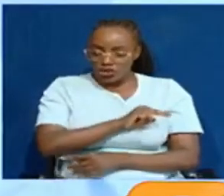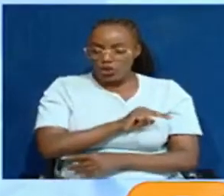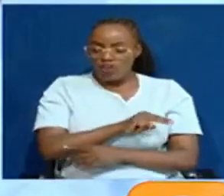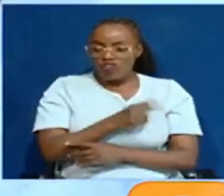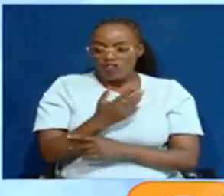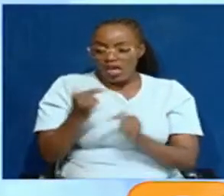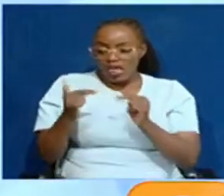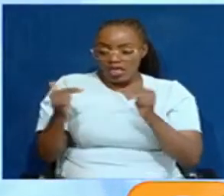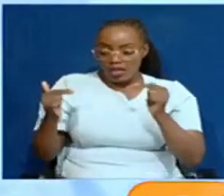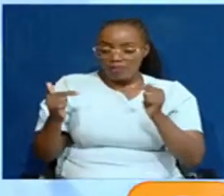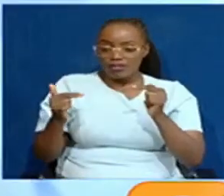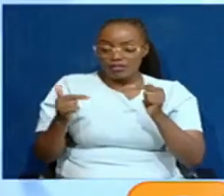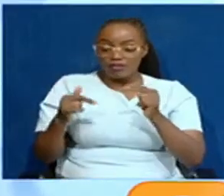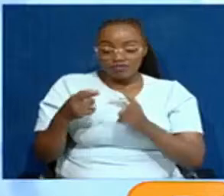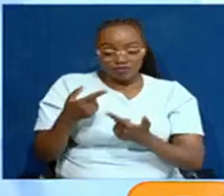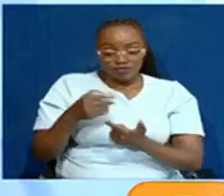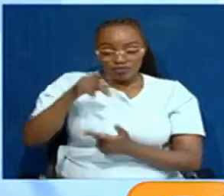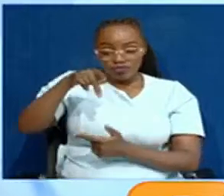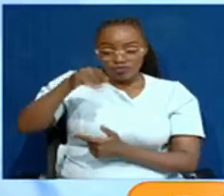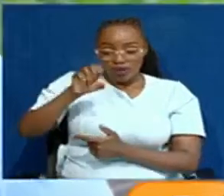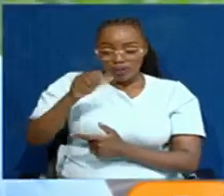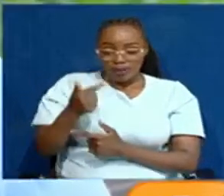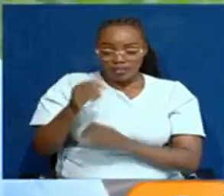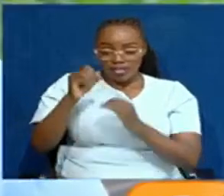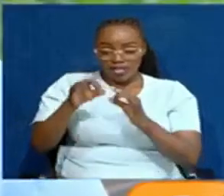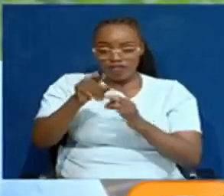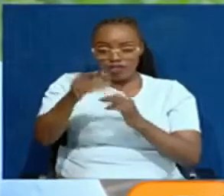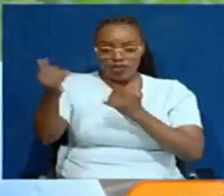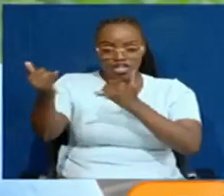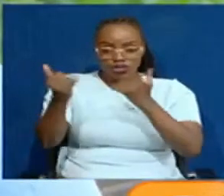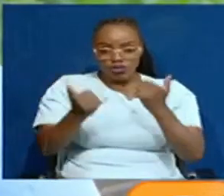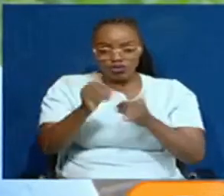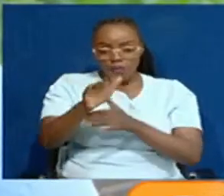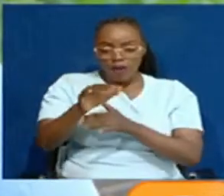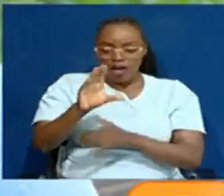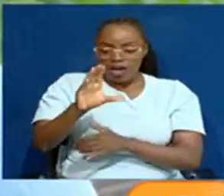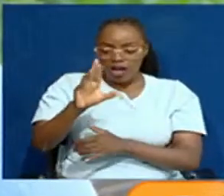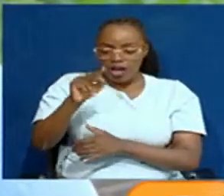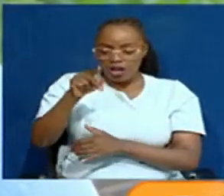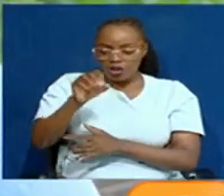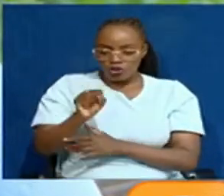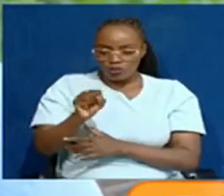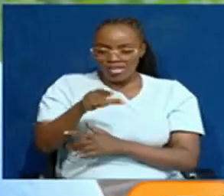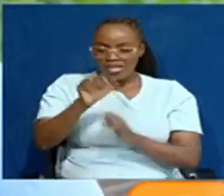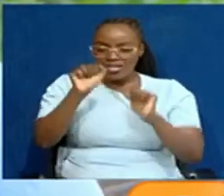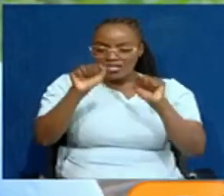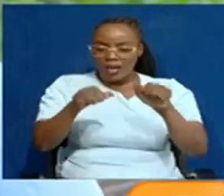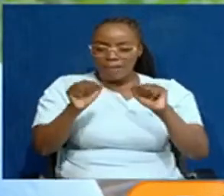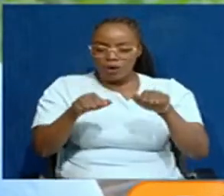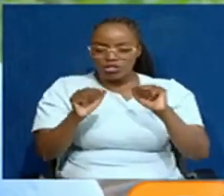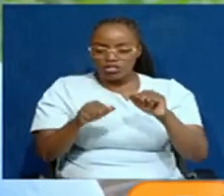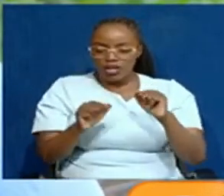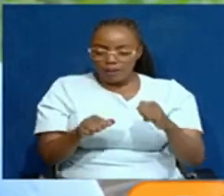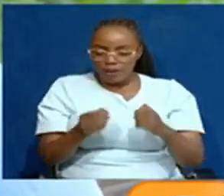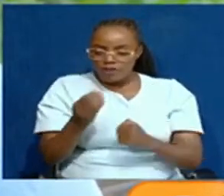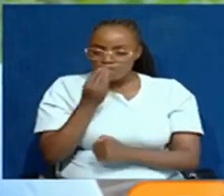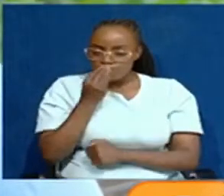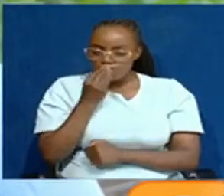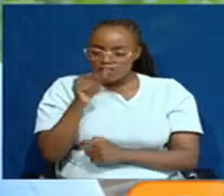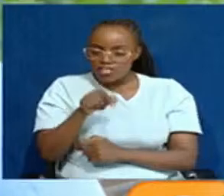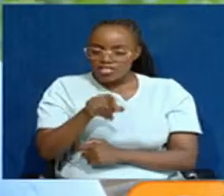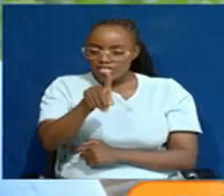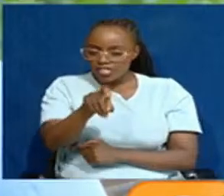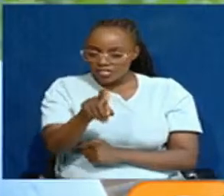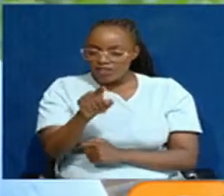these are natural enemies to pests. So if you introduce them to your crop, they are able to feed on the